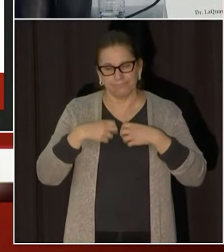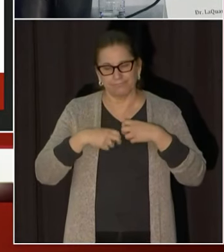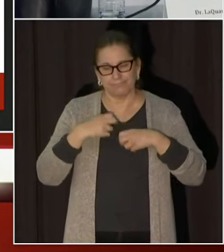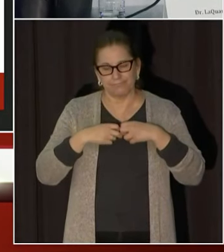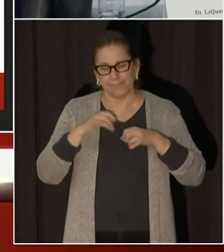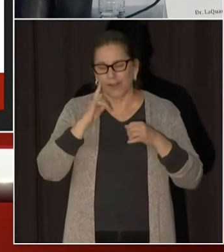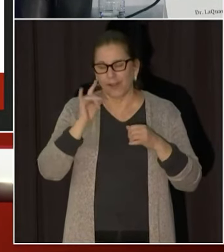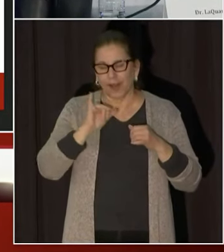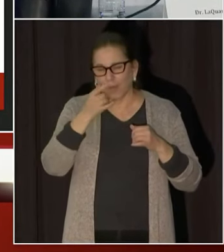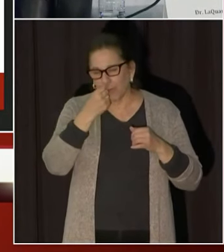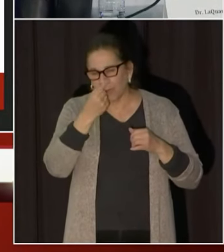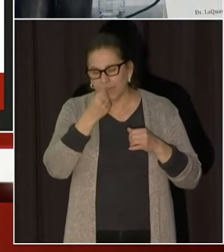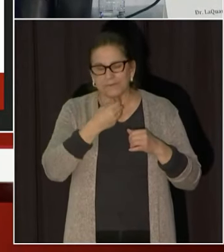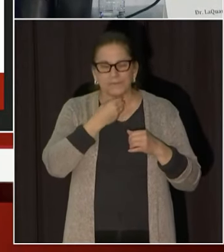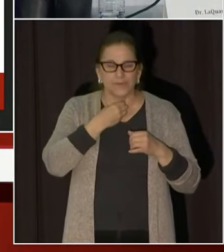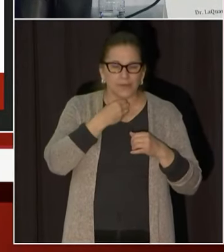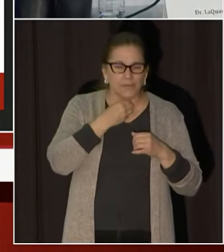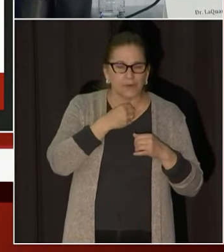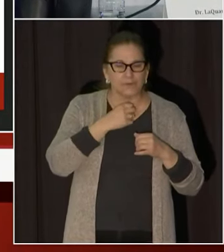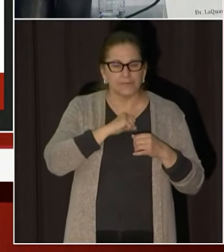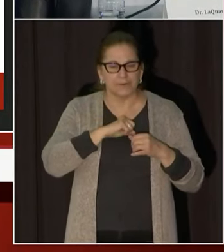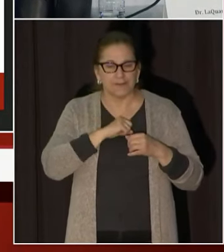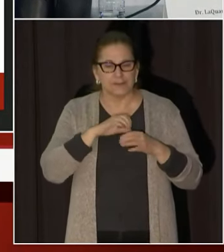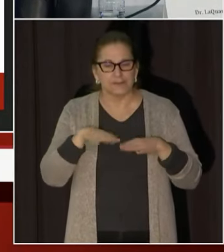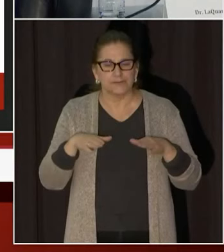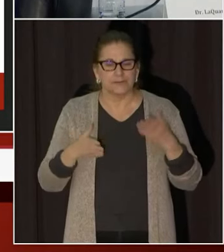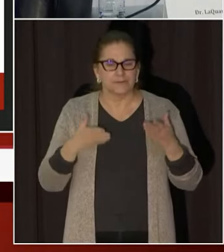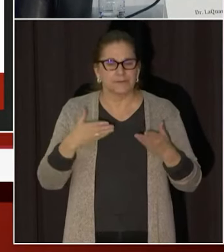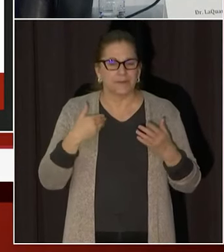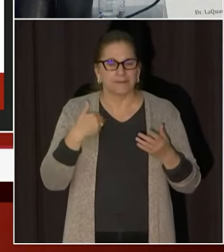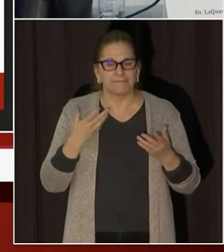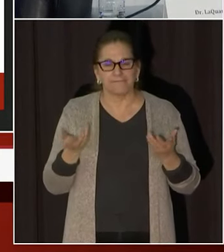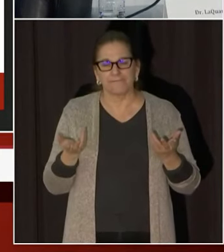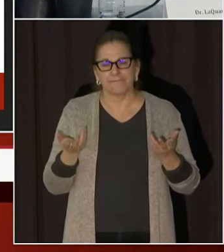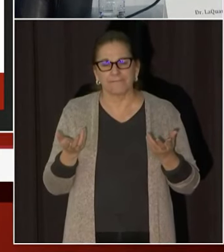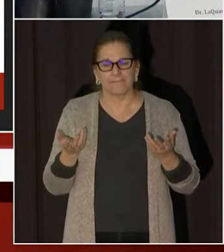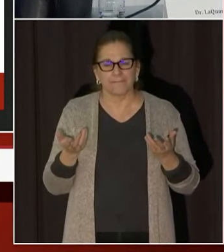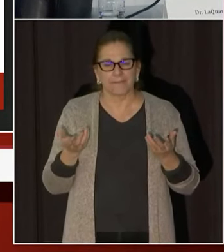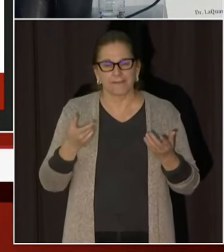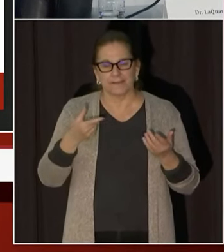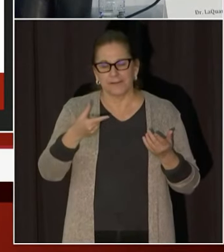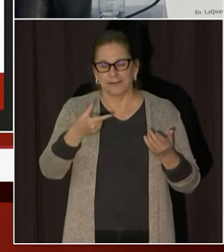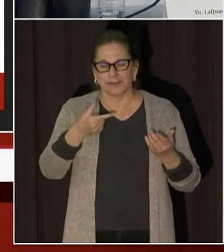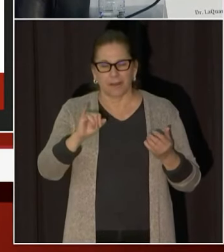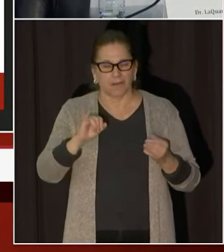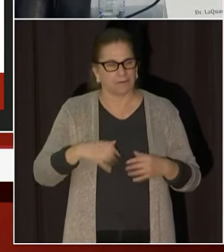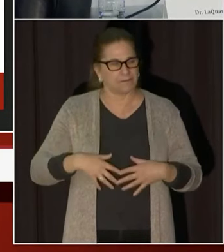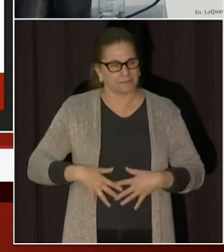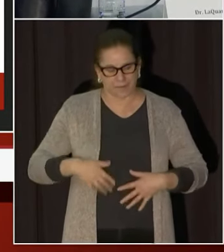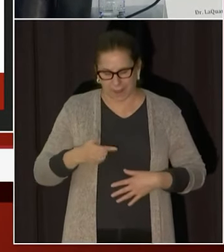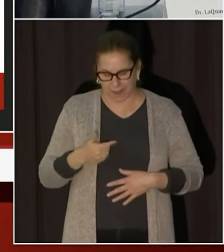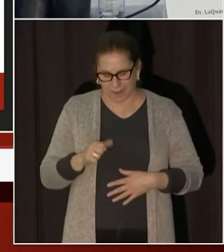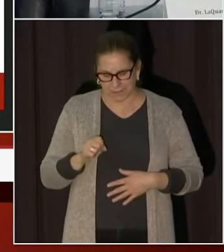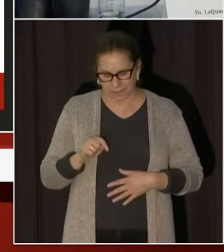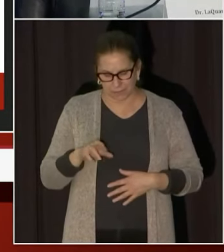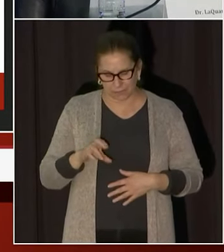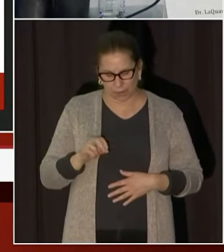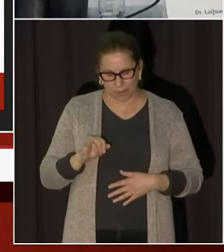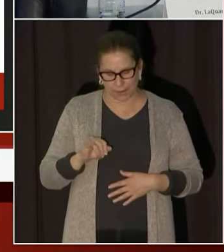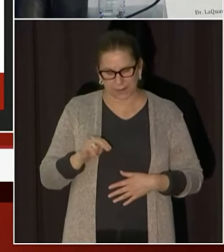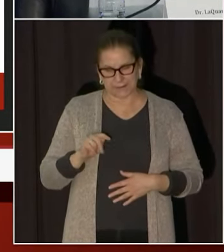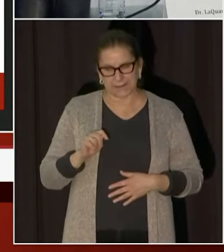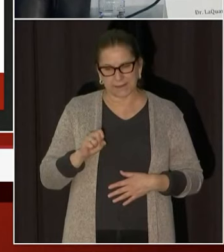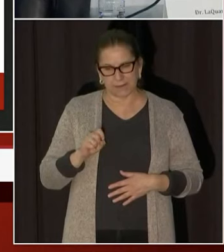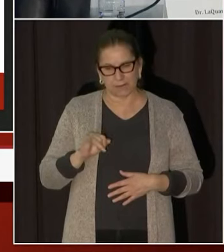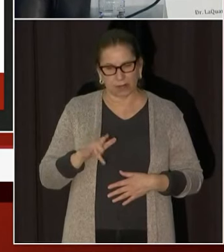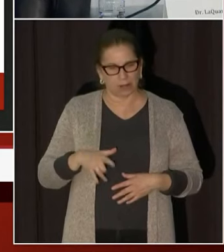we're even noticing that they may have what we call GI symptoms that come with having an upset stomach, vomiting and